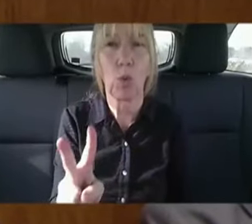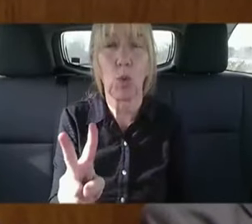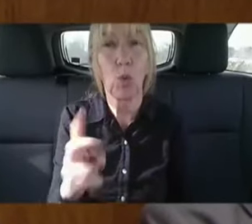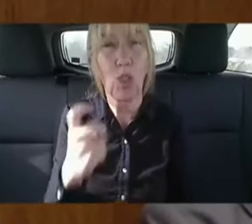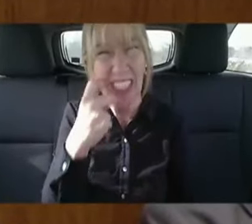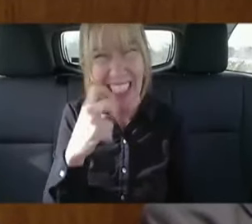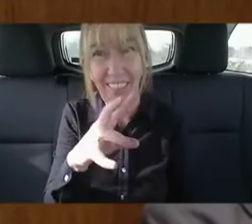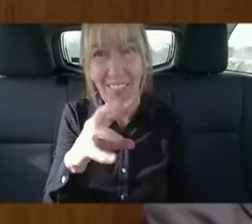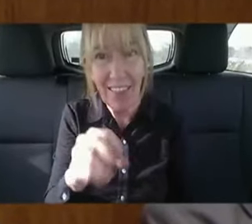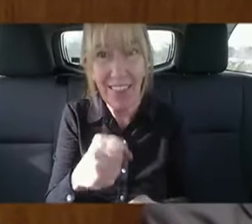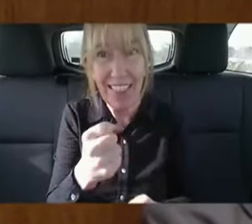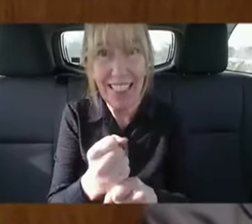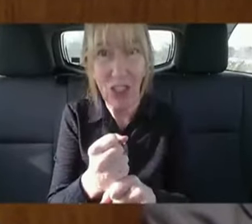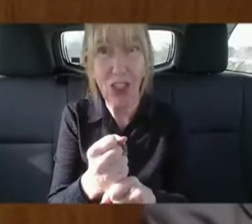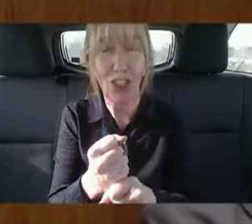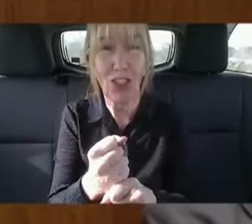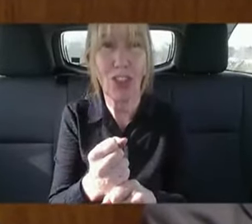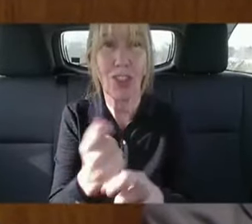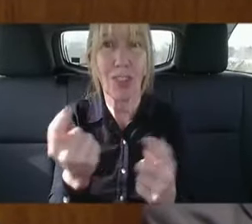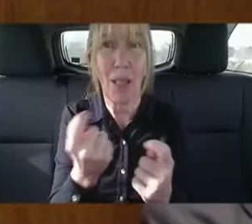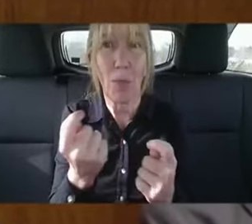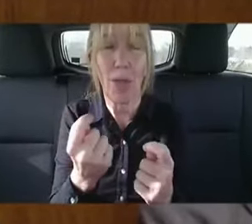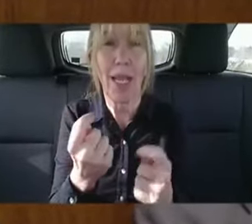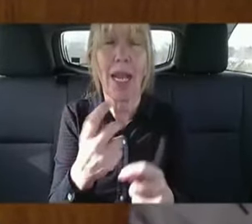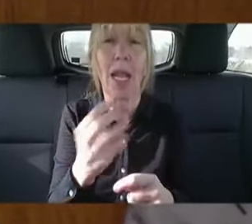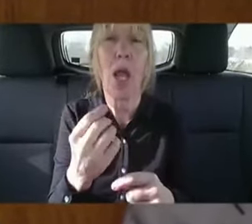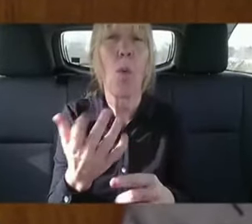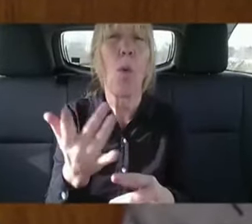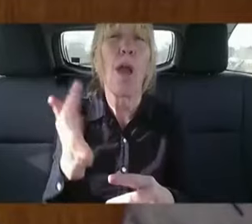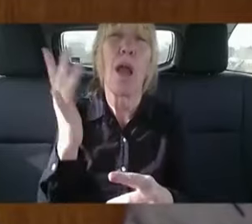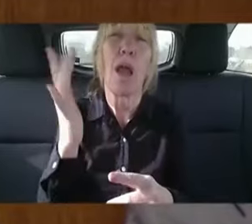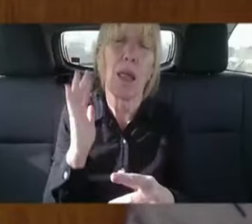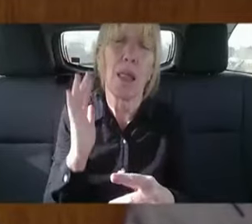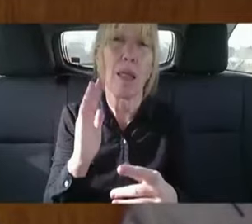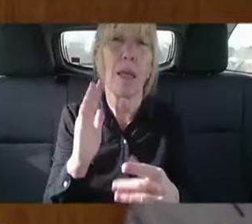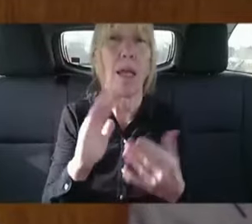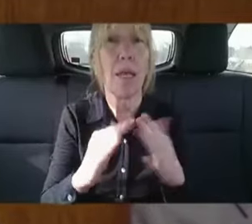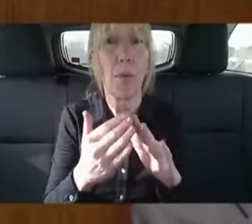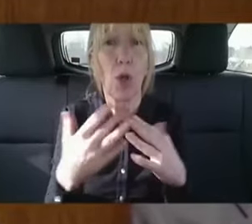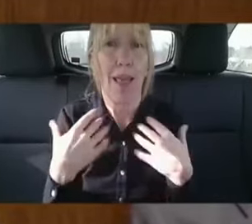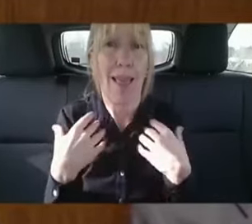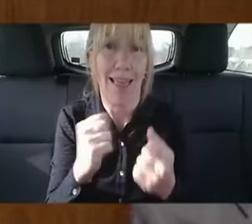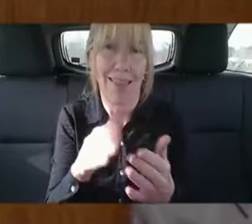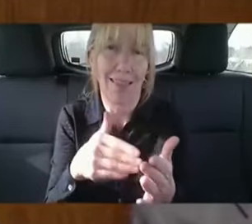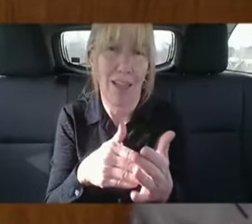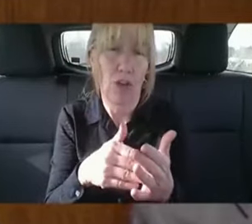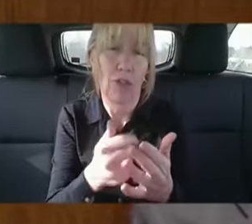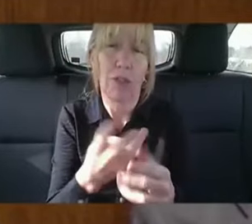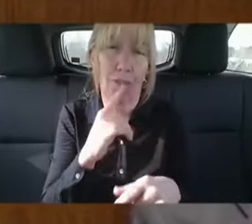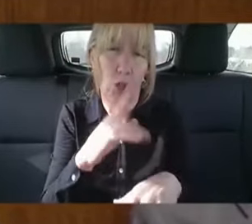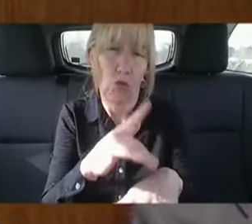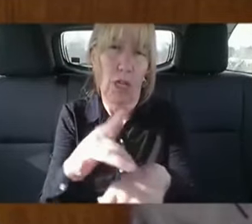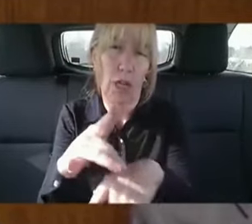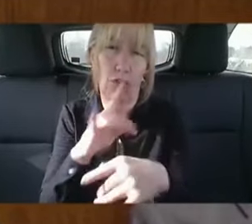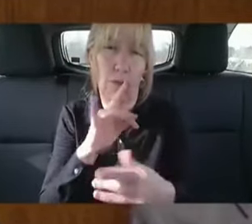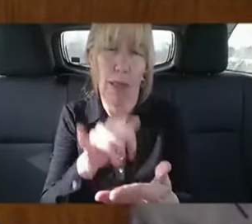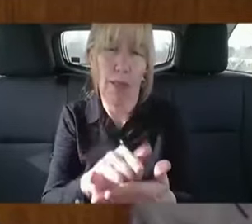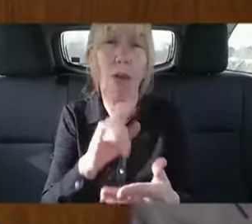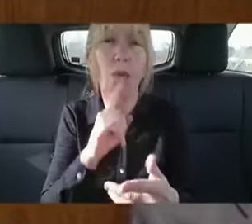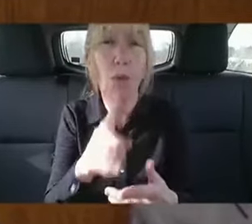ago. And way back then, the vision of community health centers, and several of you touched on this, really